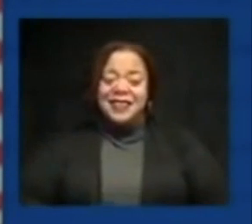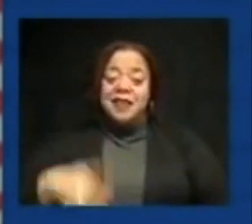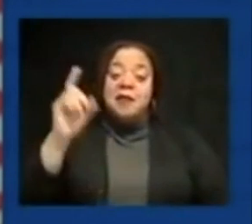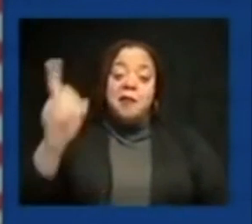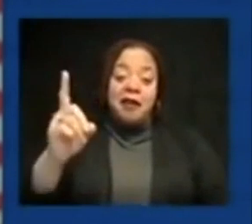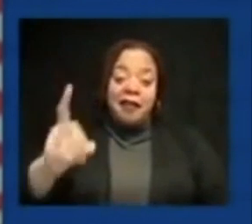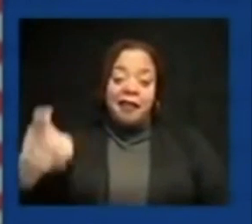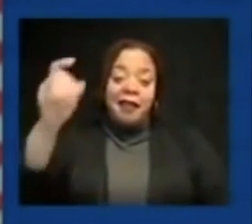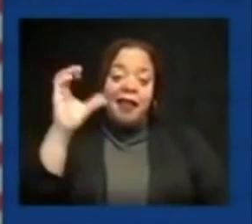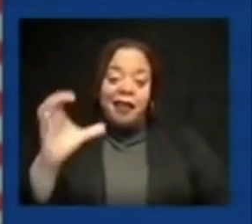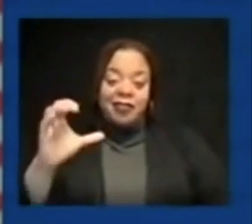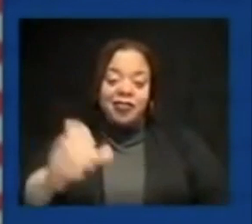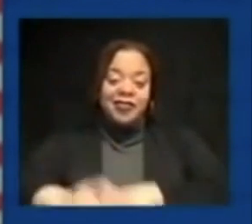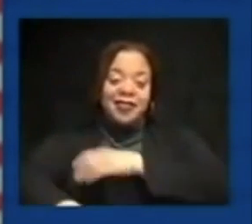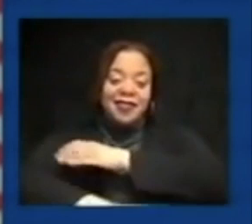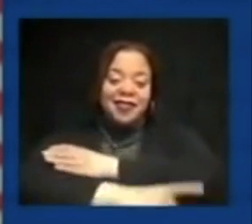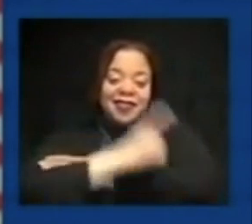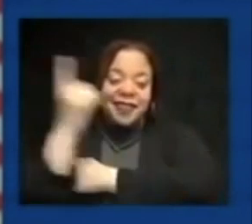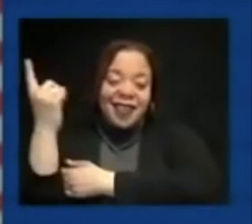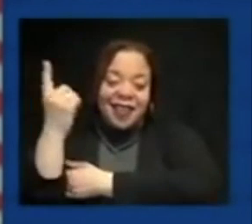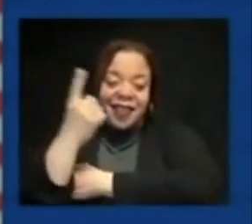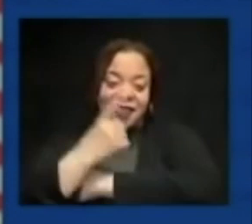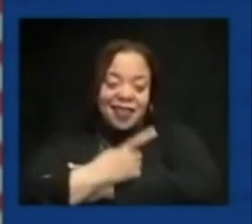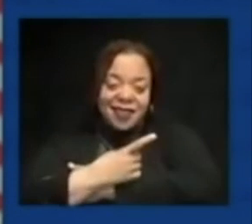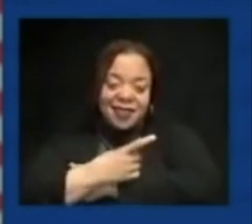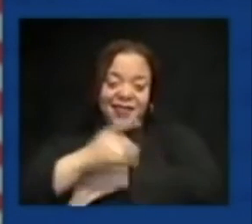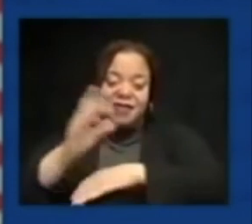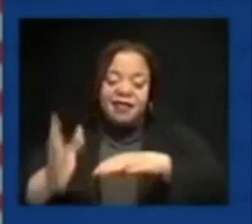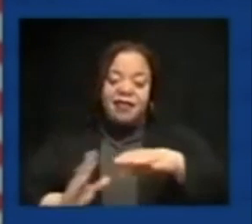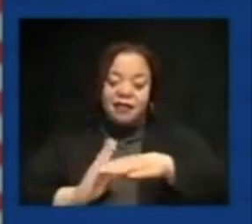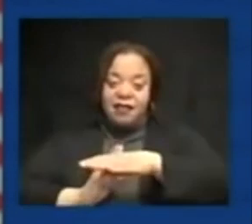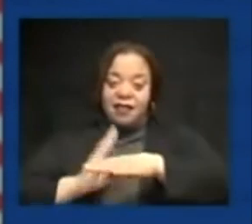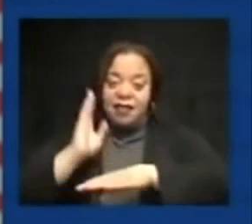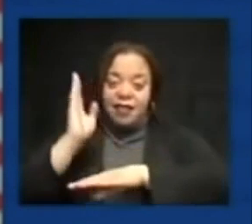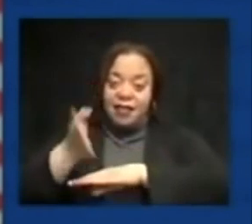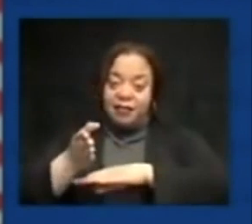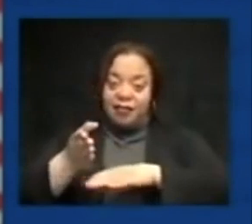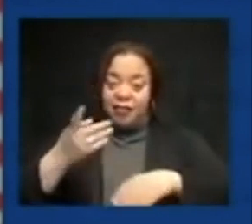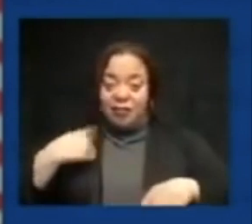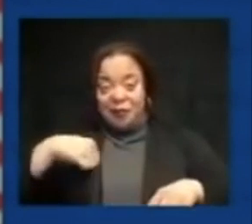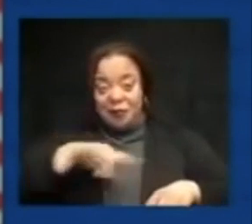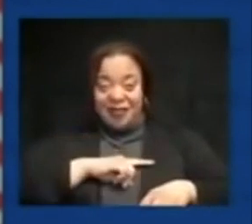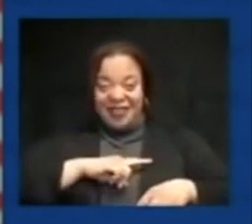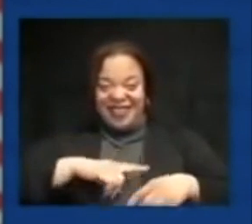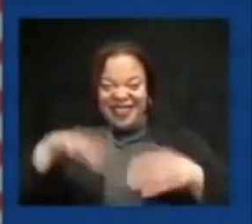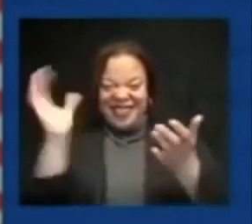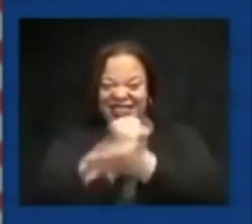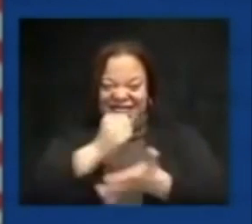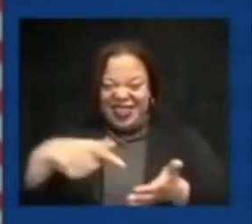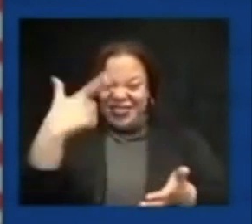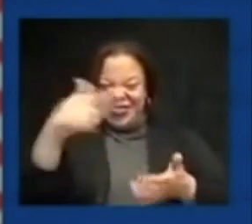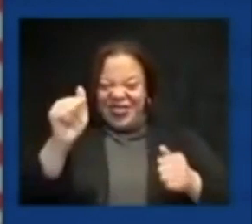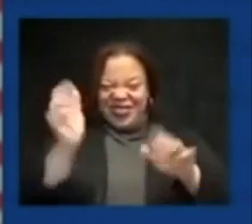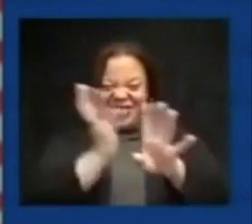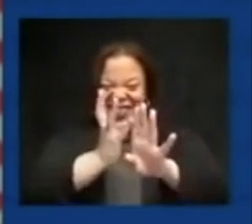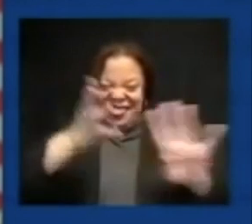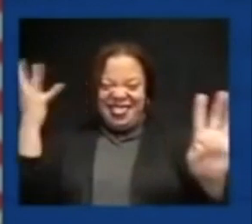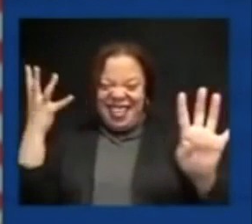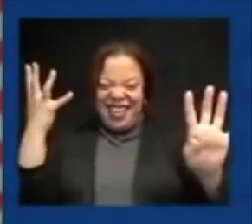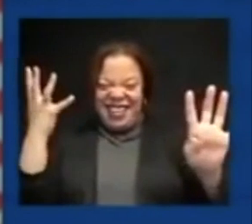100 days after we got Georgia in line and in the blue.